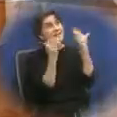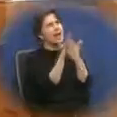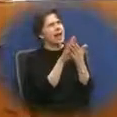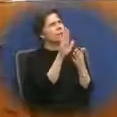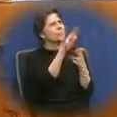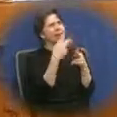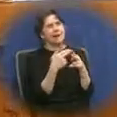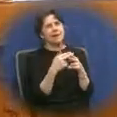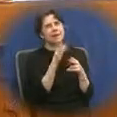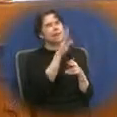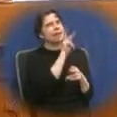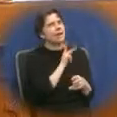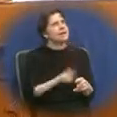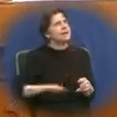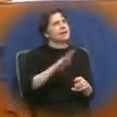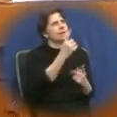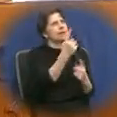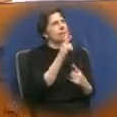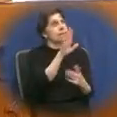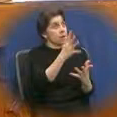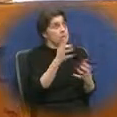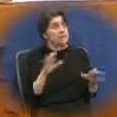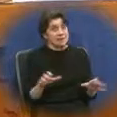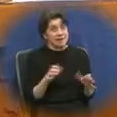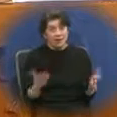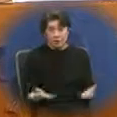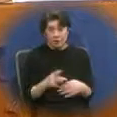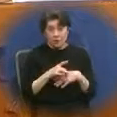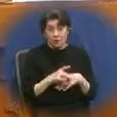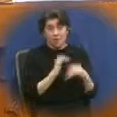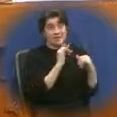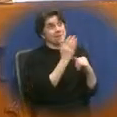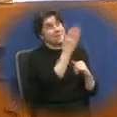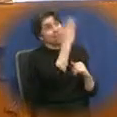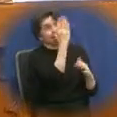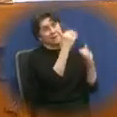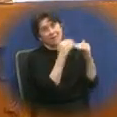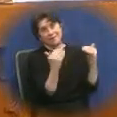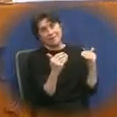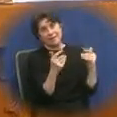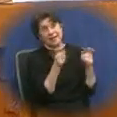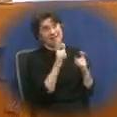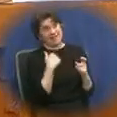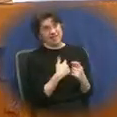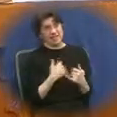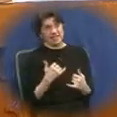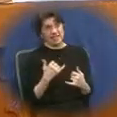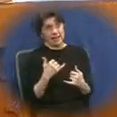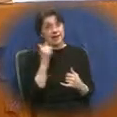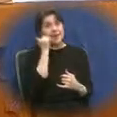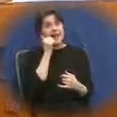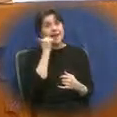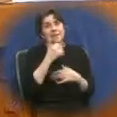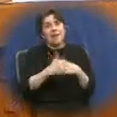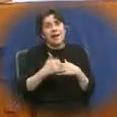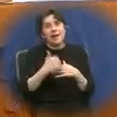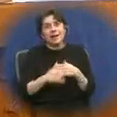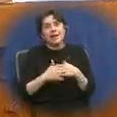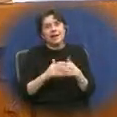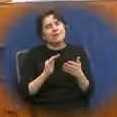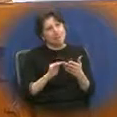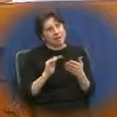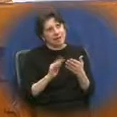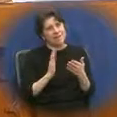name. Thy kingdom come, thy will be done, on earth as it is in heaven. Give us this day our daily bread,